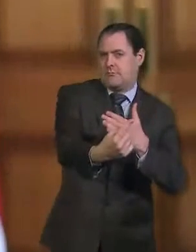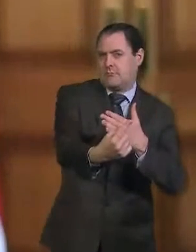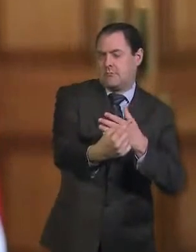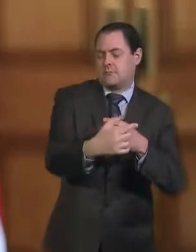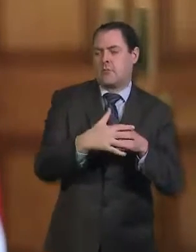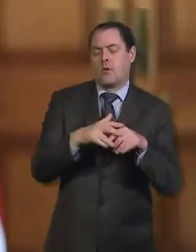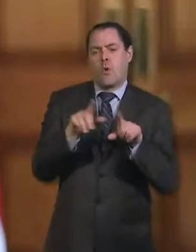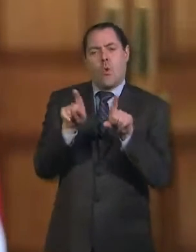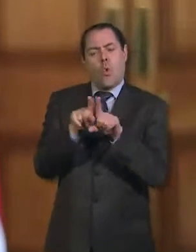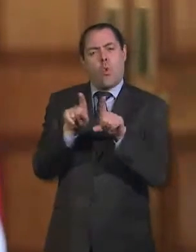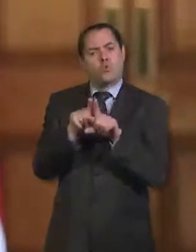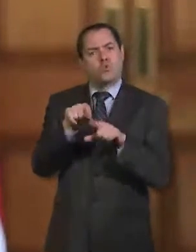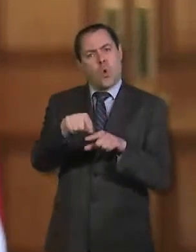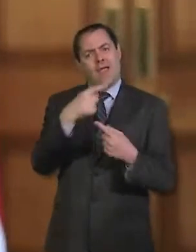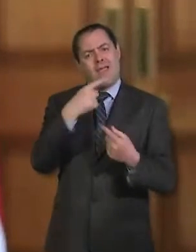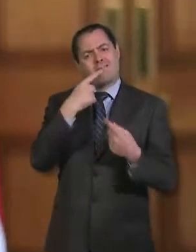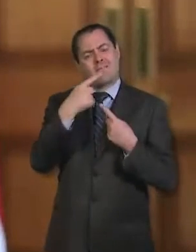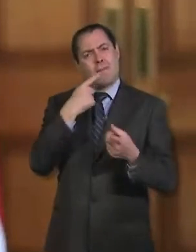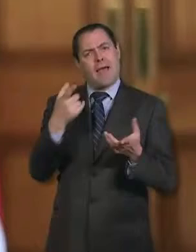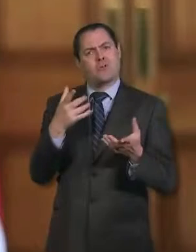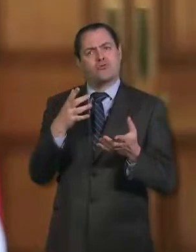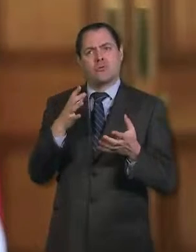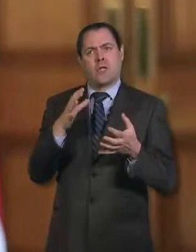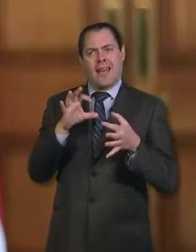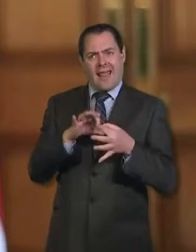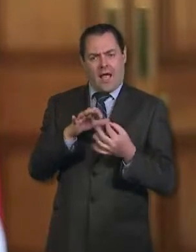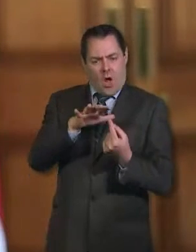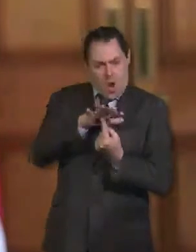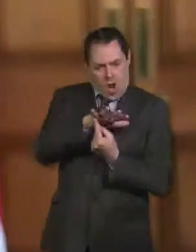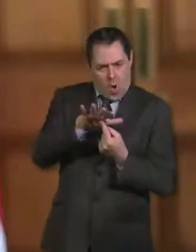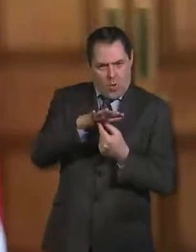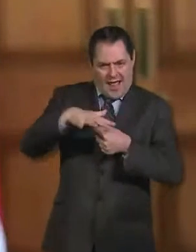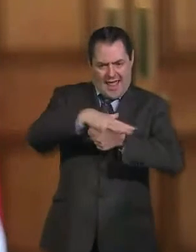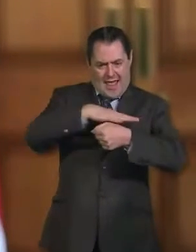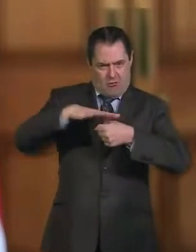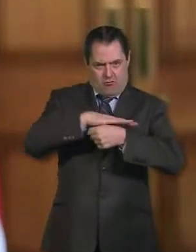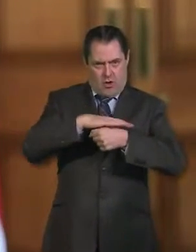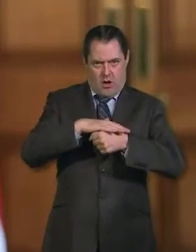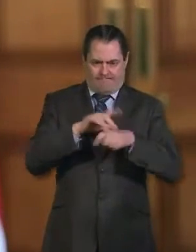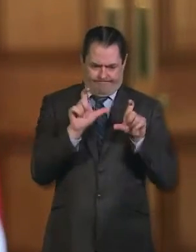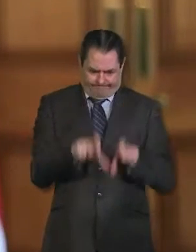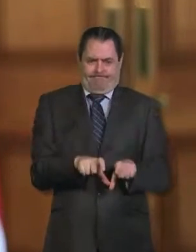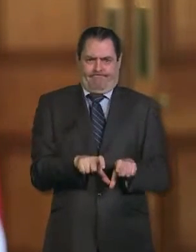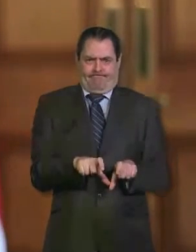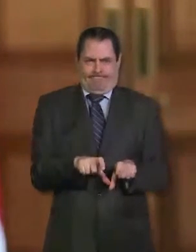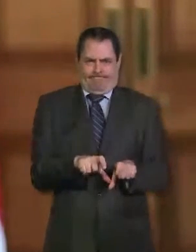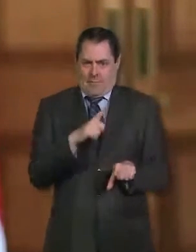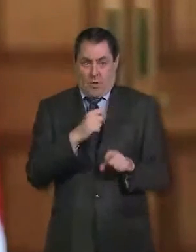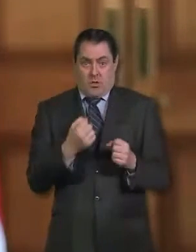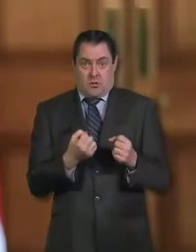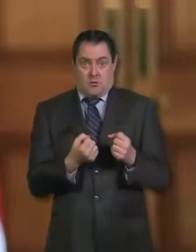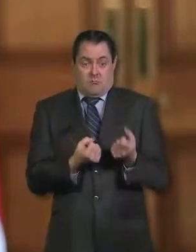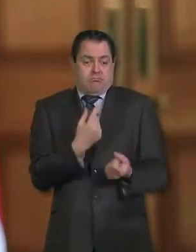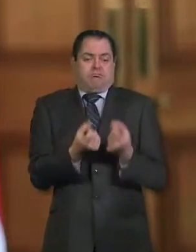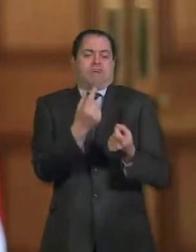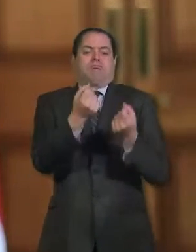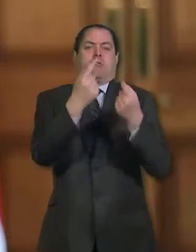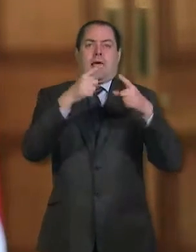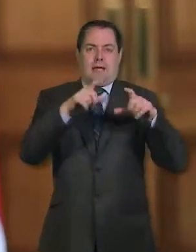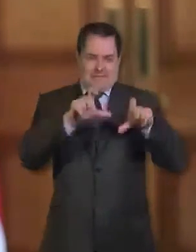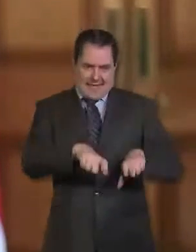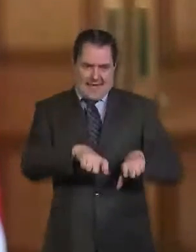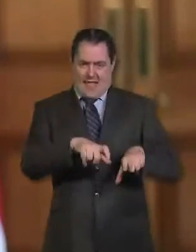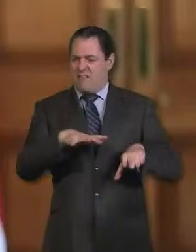to have local lockdowns and focus on areas where there may be flare-ups. And it is very important that people follow